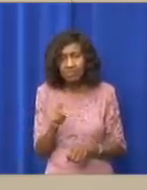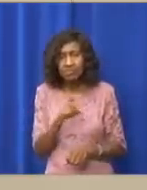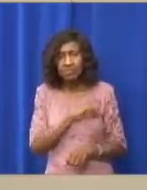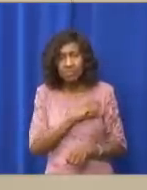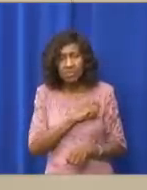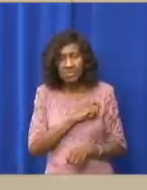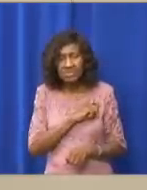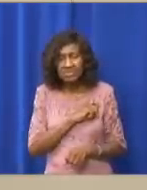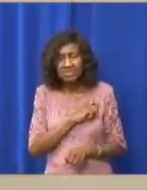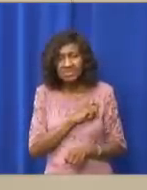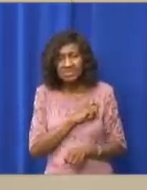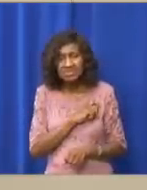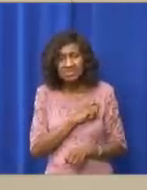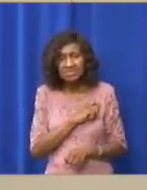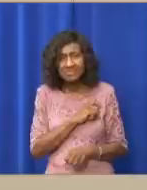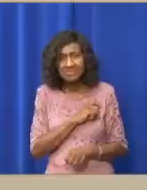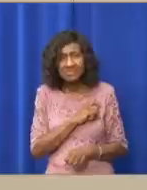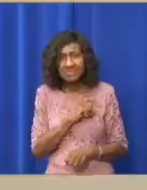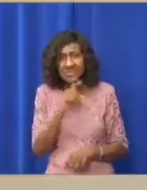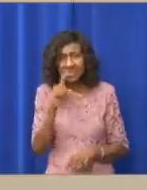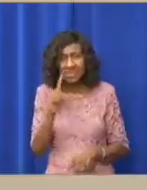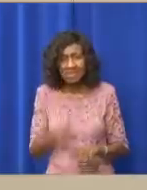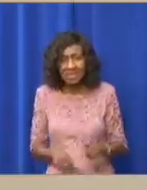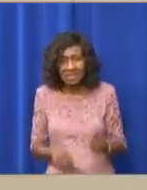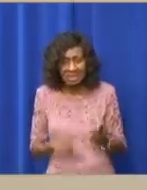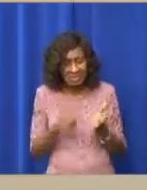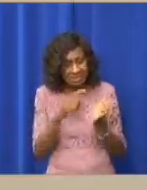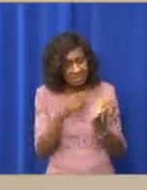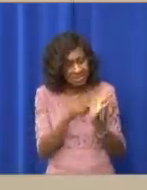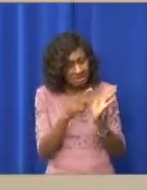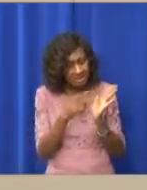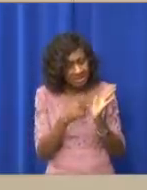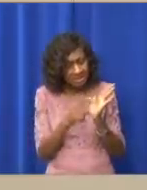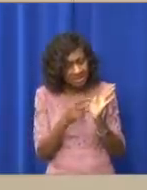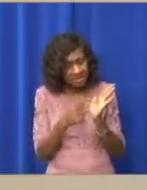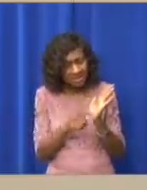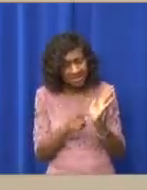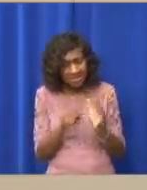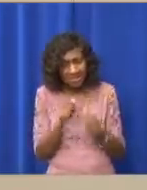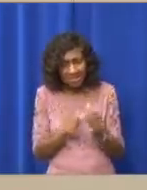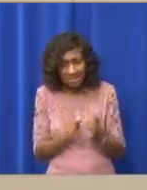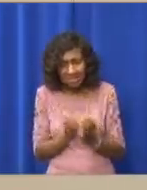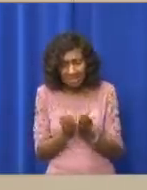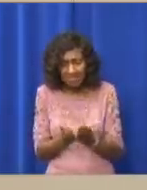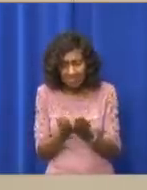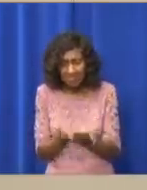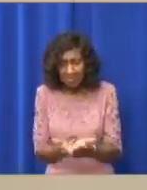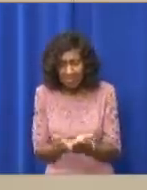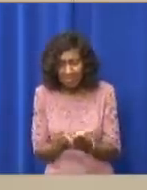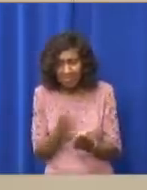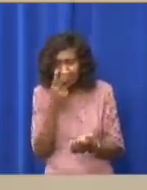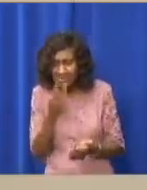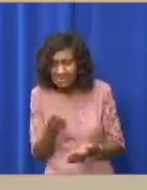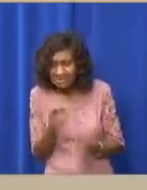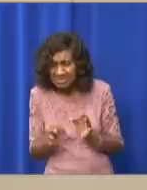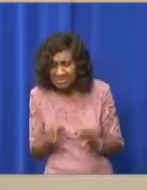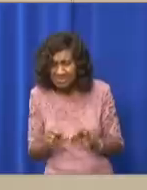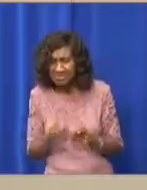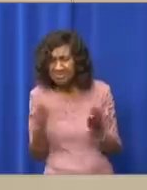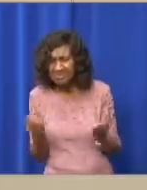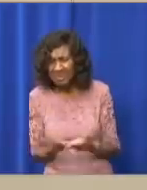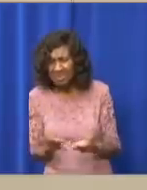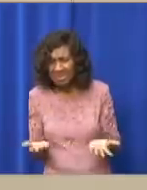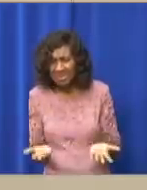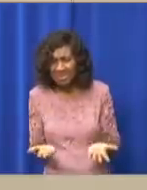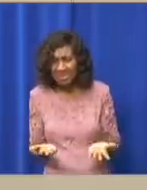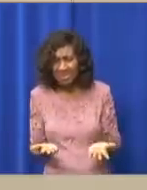the wherewithal to stop and check every boat that has more than 2 persons to see whether they are members of the same household